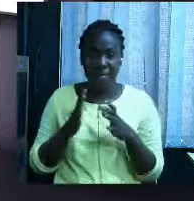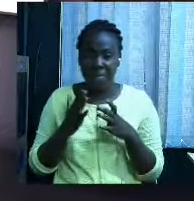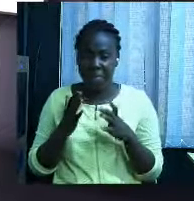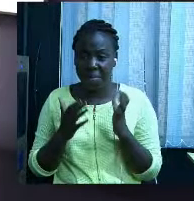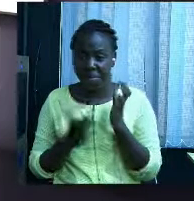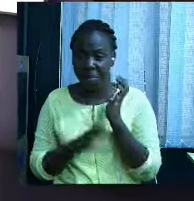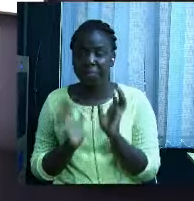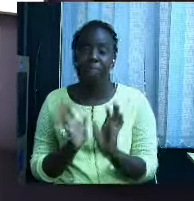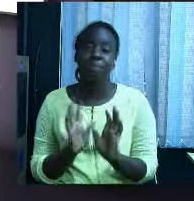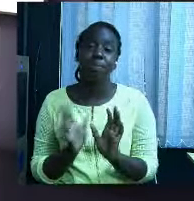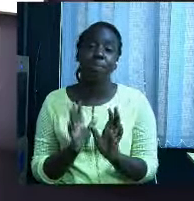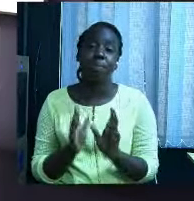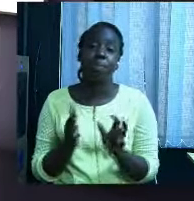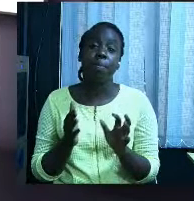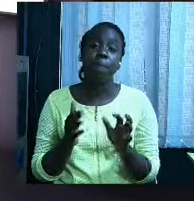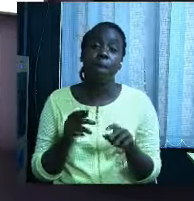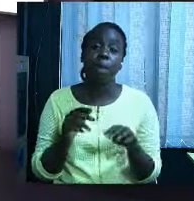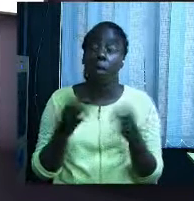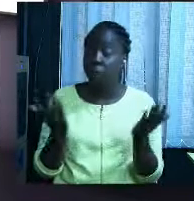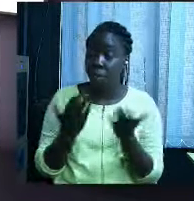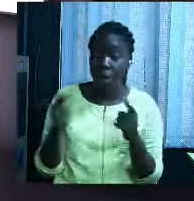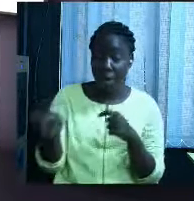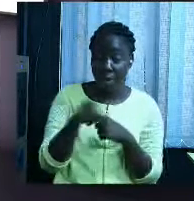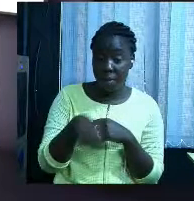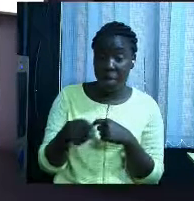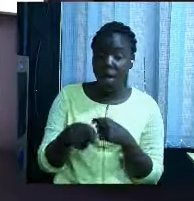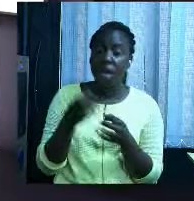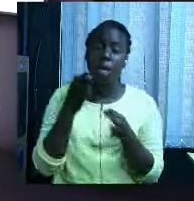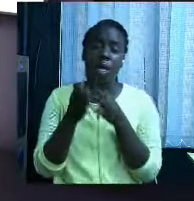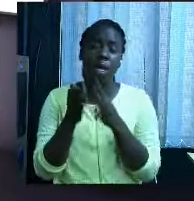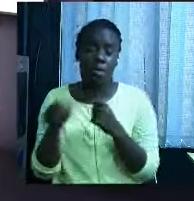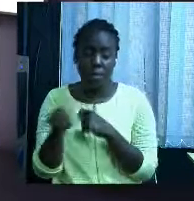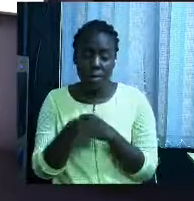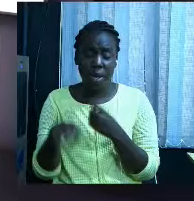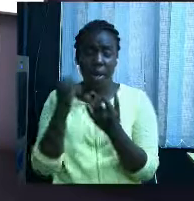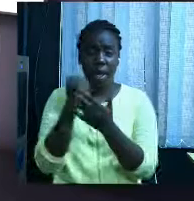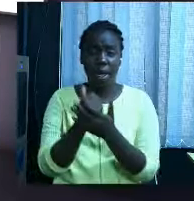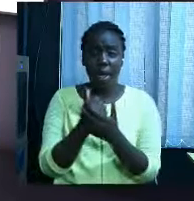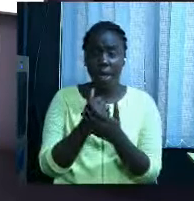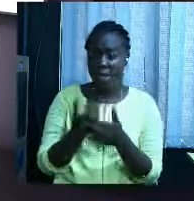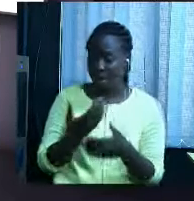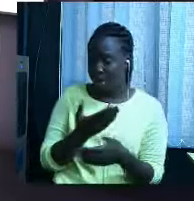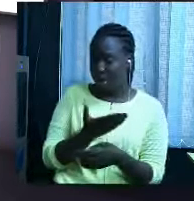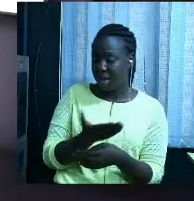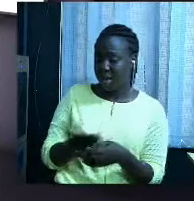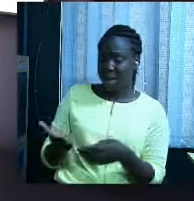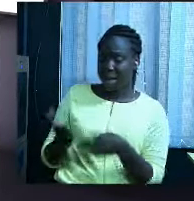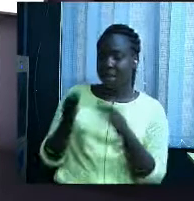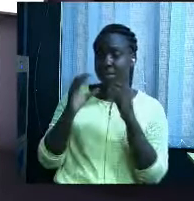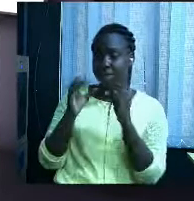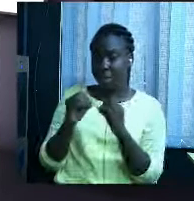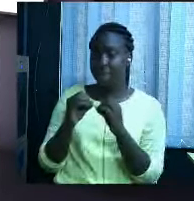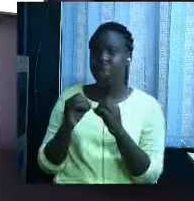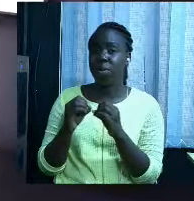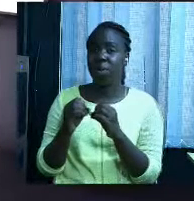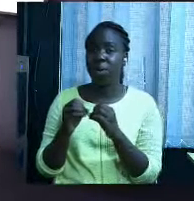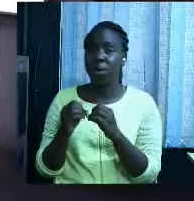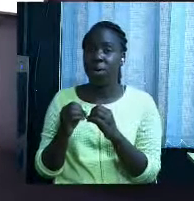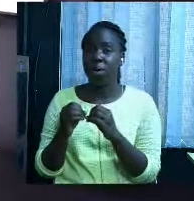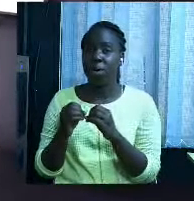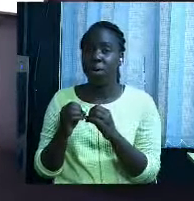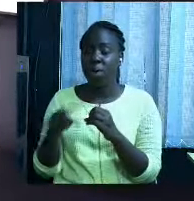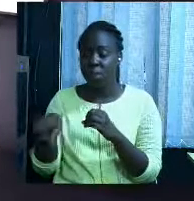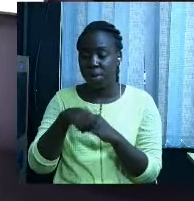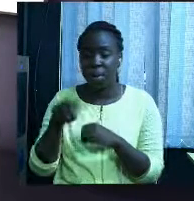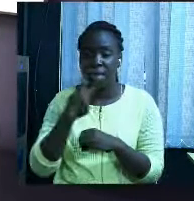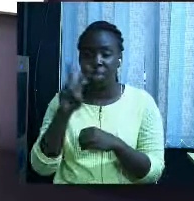are right now, if we don't get this sorted now, we are looking at a 2030 agenda that we might not be able